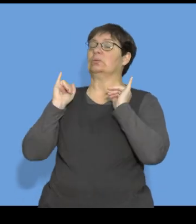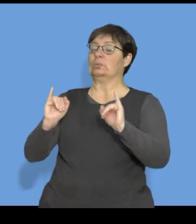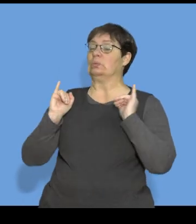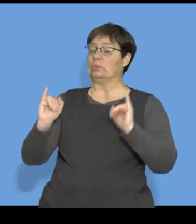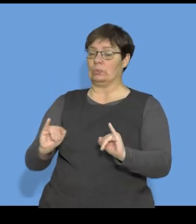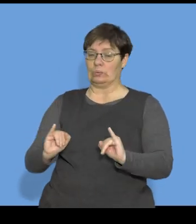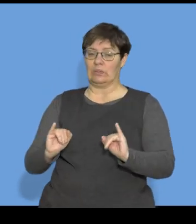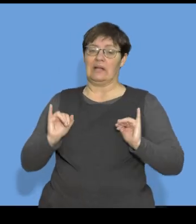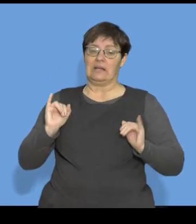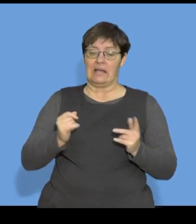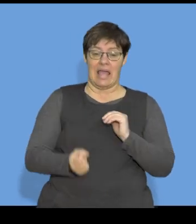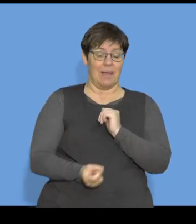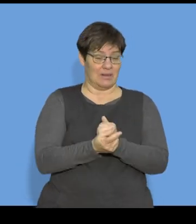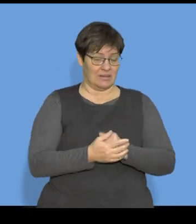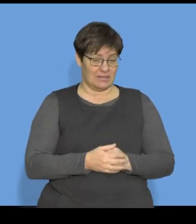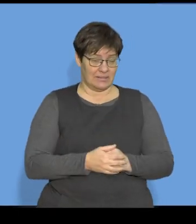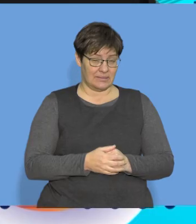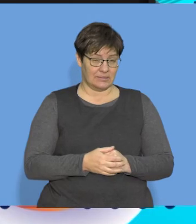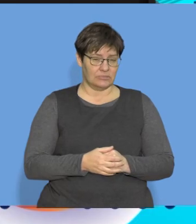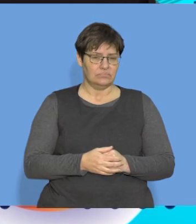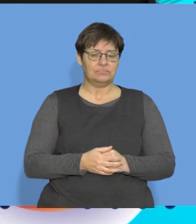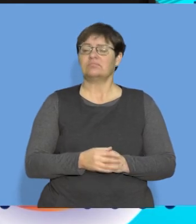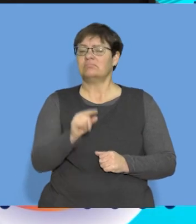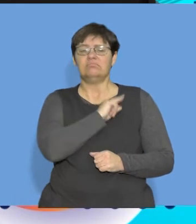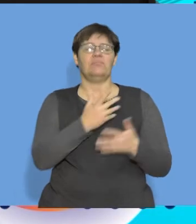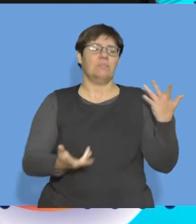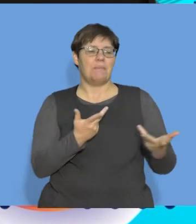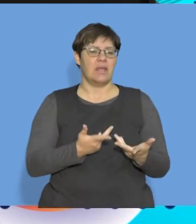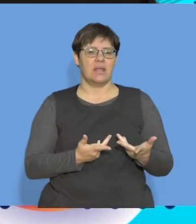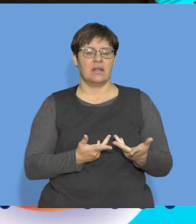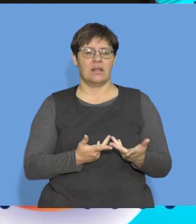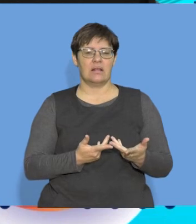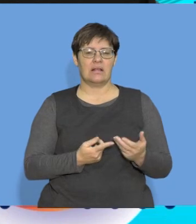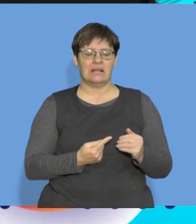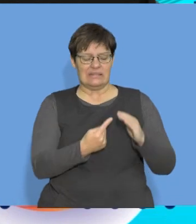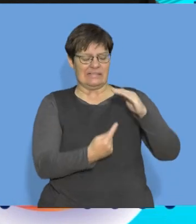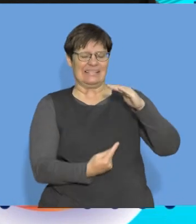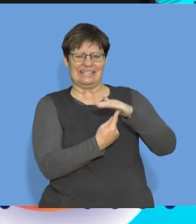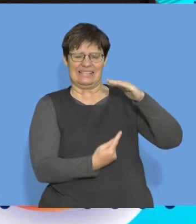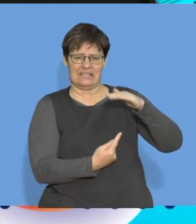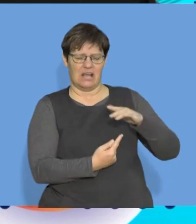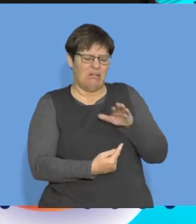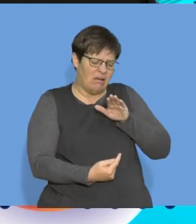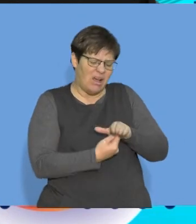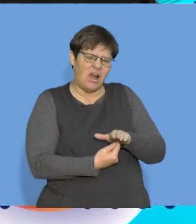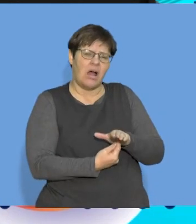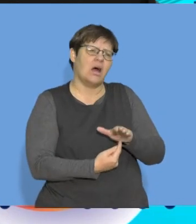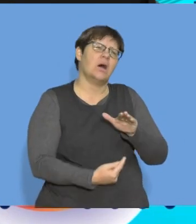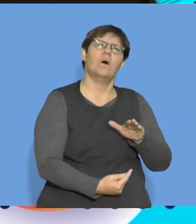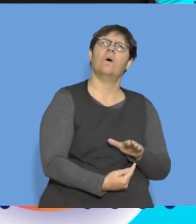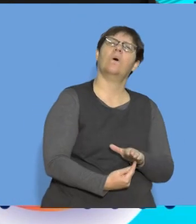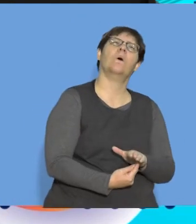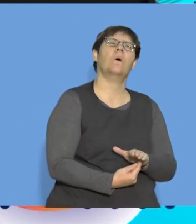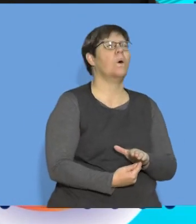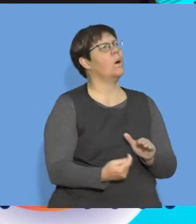injury. Why do I say that? If you step on a pin, you cannot think about it to say, oh,